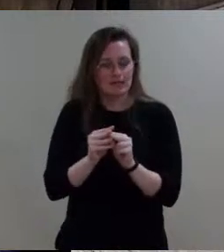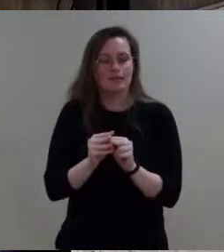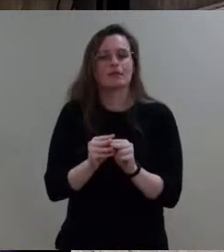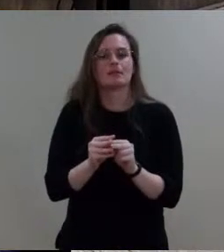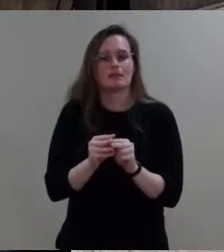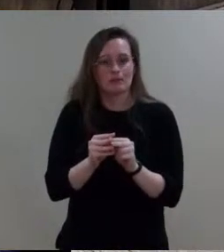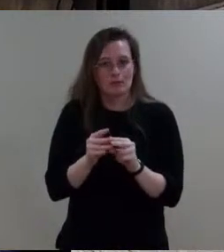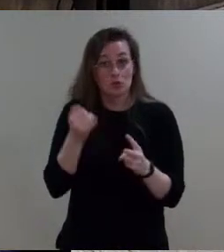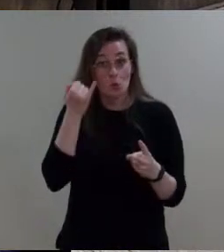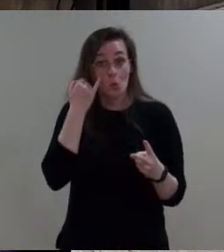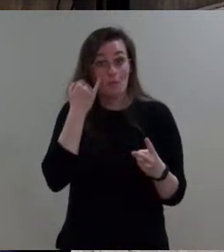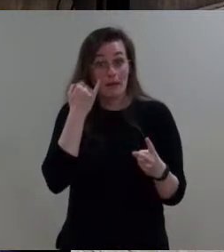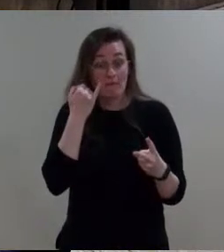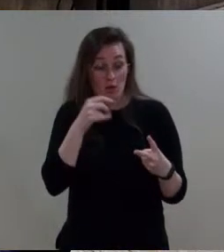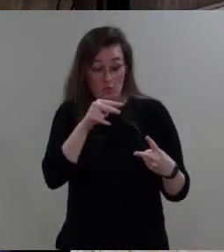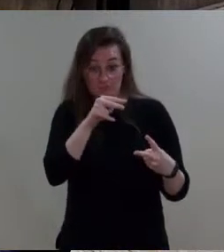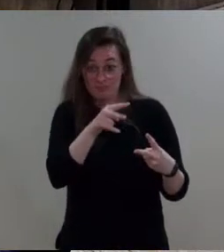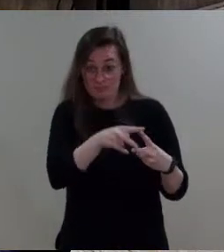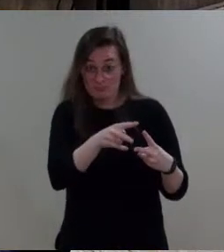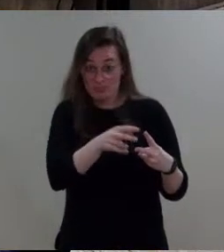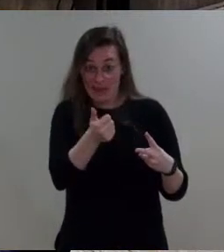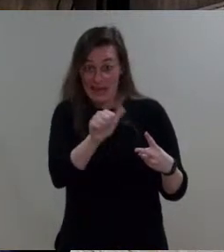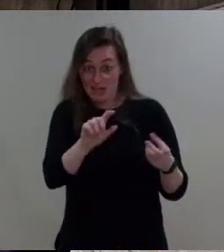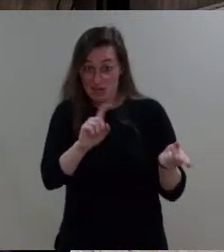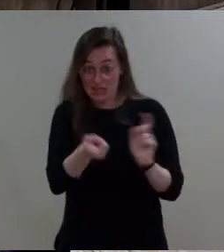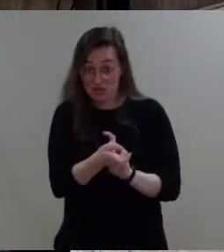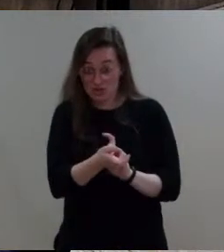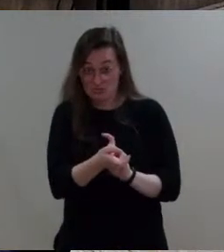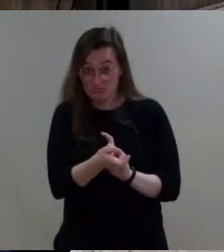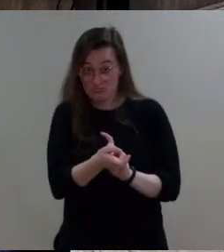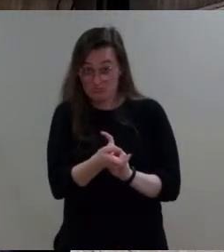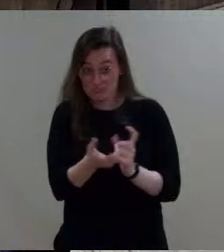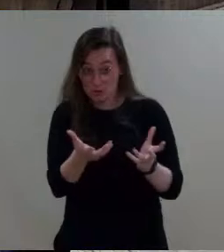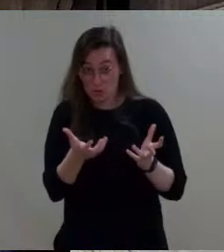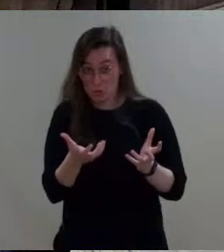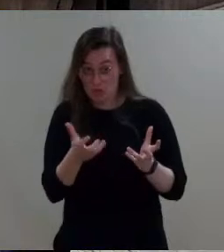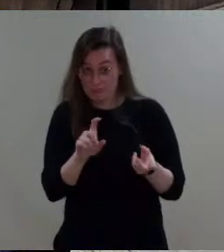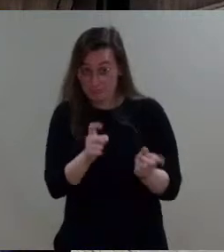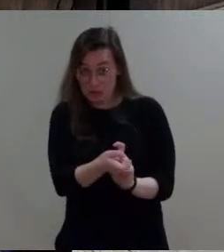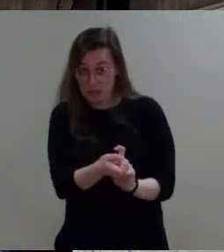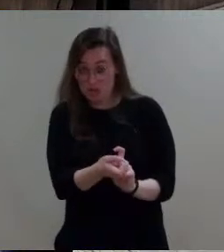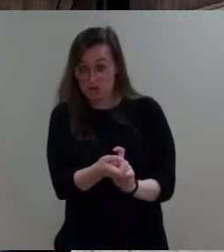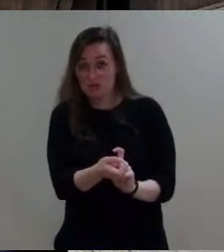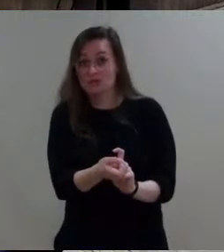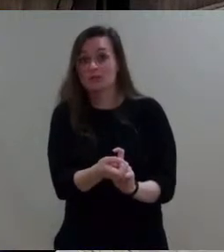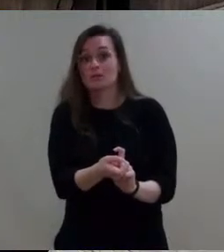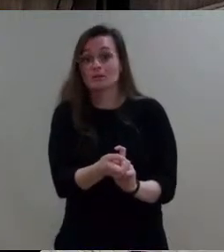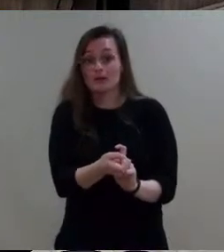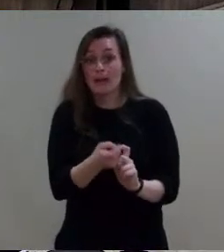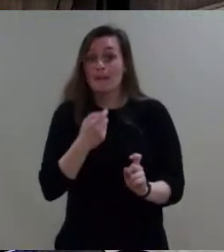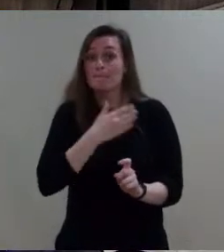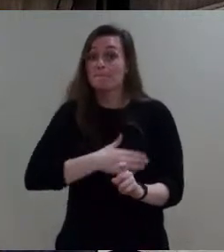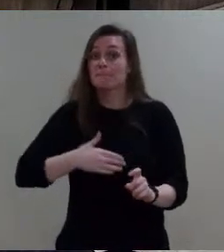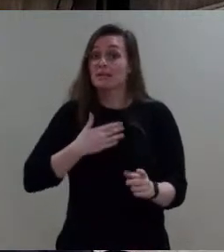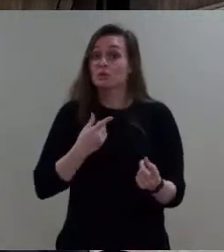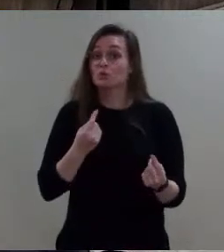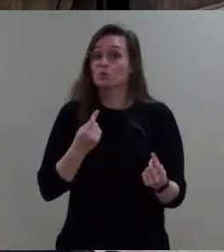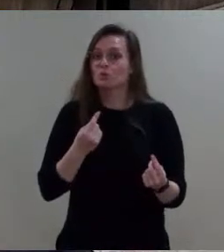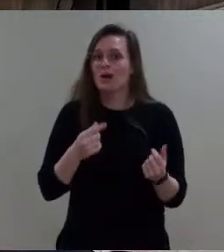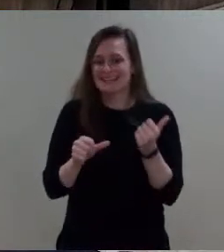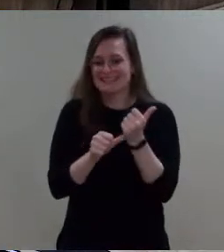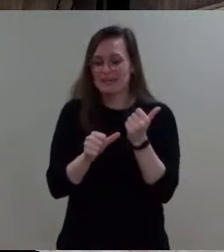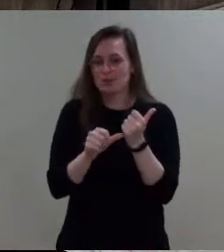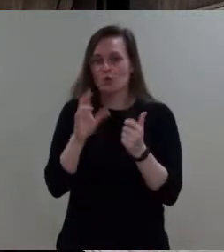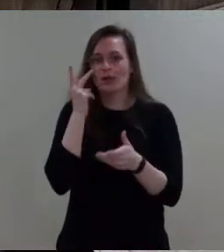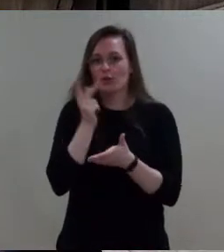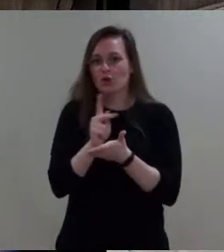to make to those 2 policies, please have the details into the deputy clerk by close